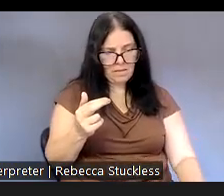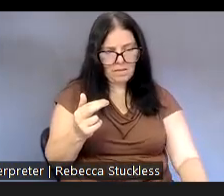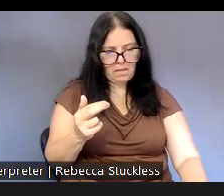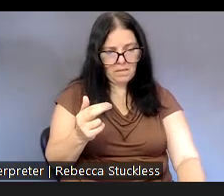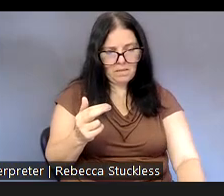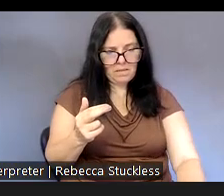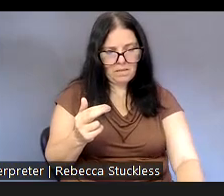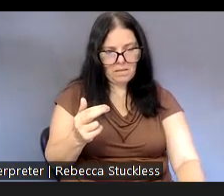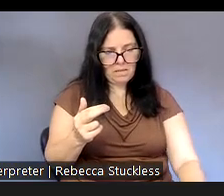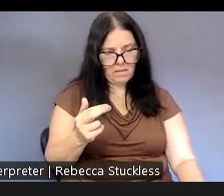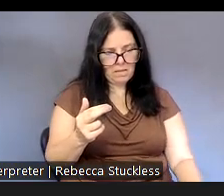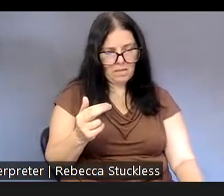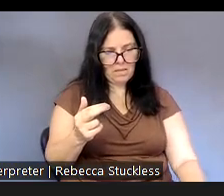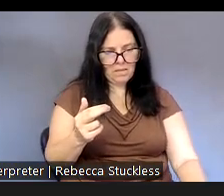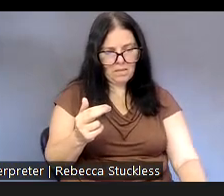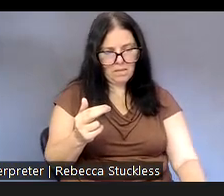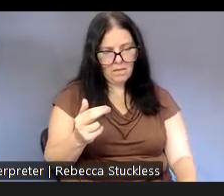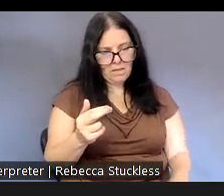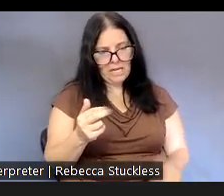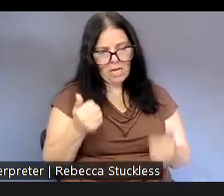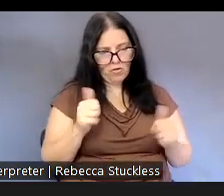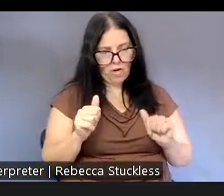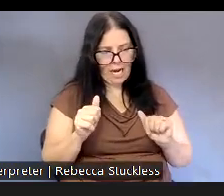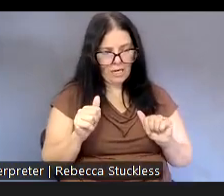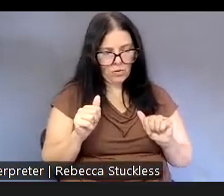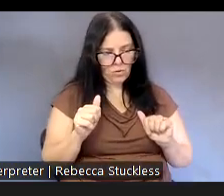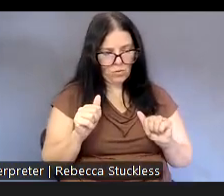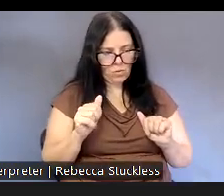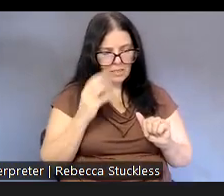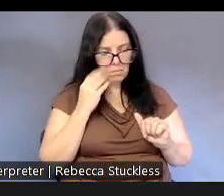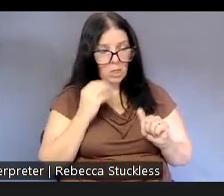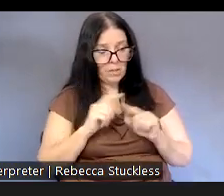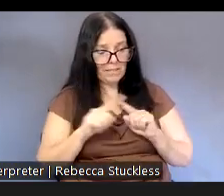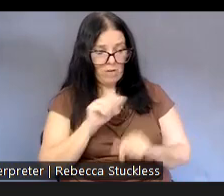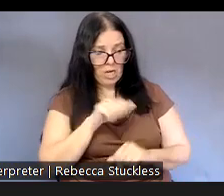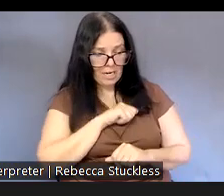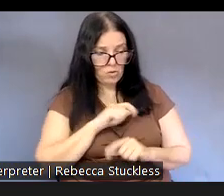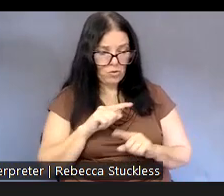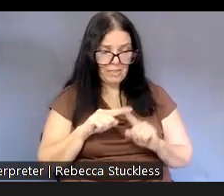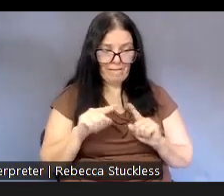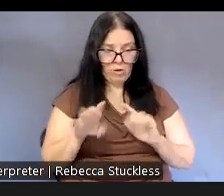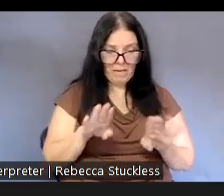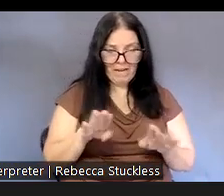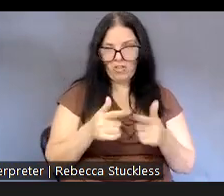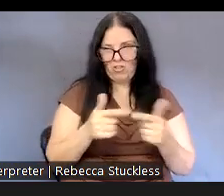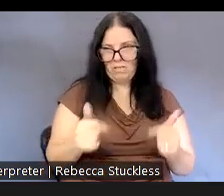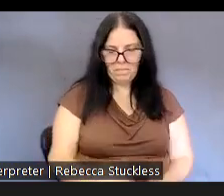to experiment with different attitudes, different behaviors, and so on.